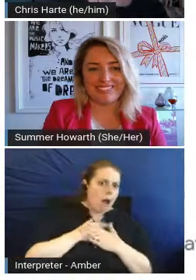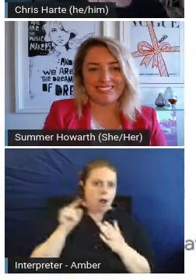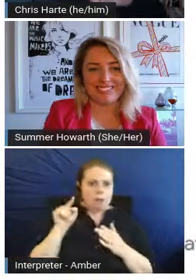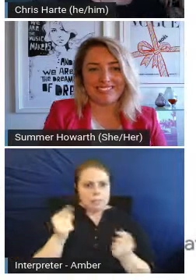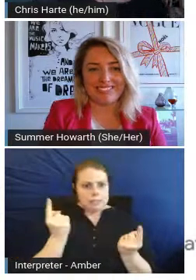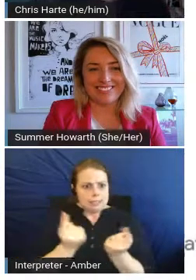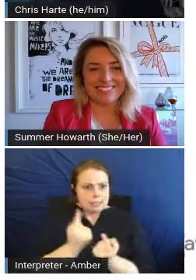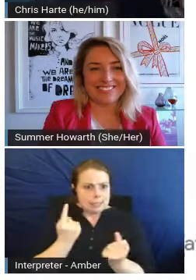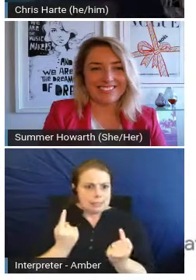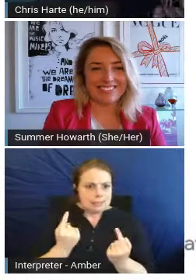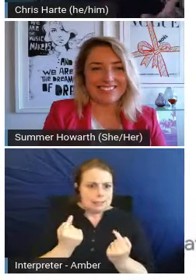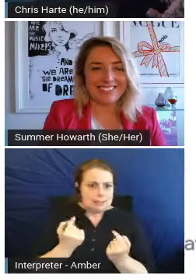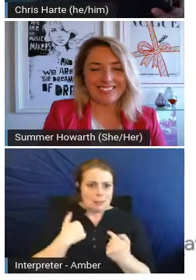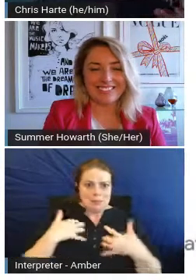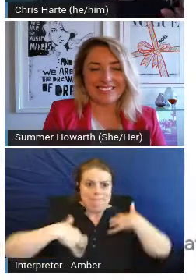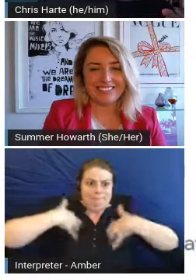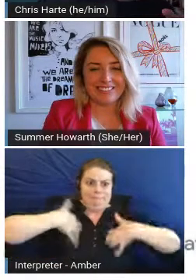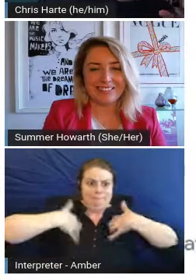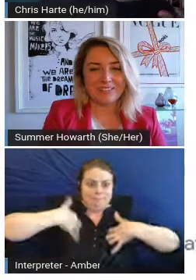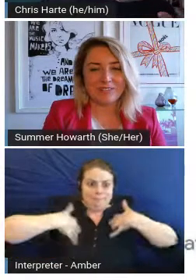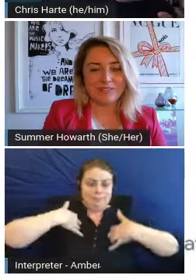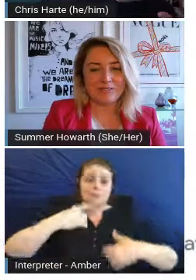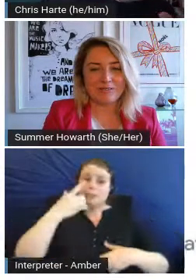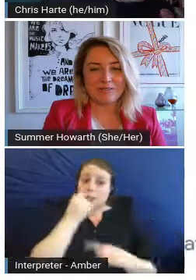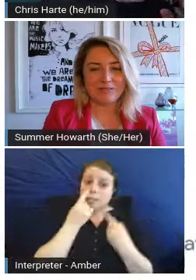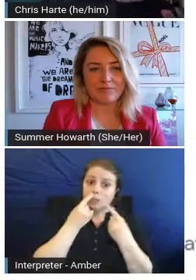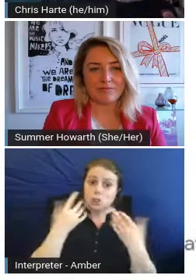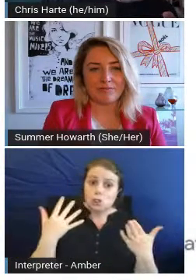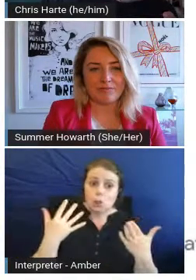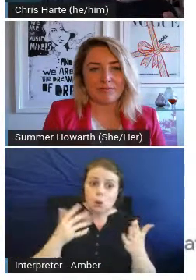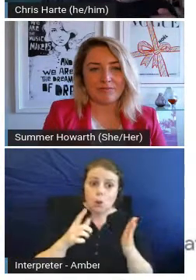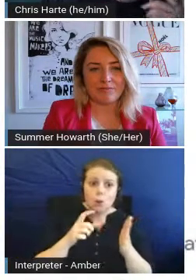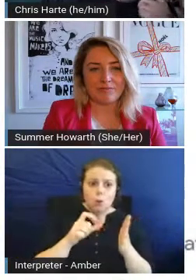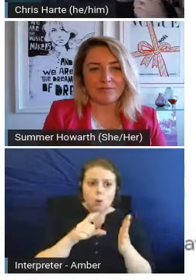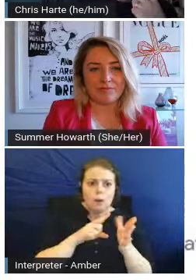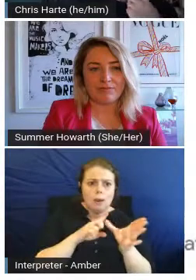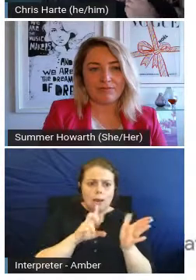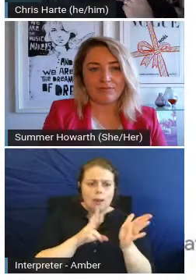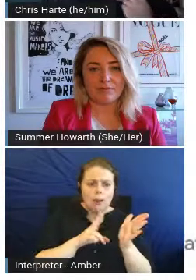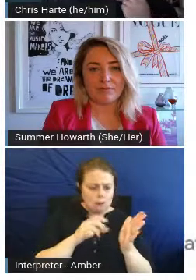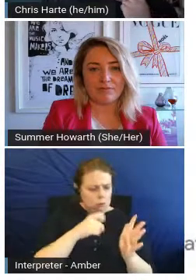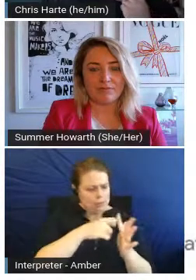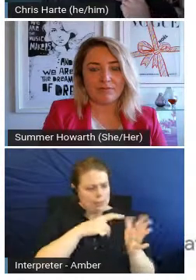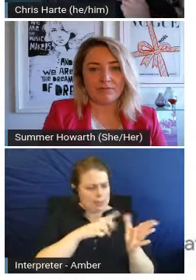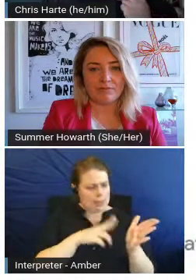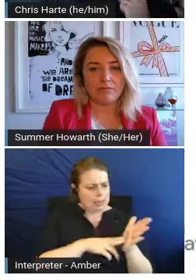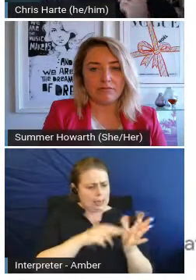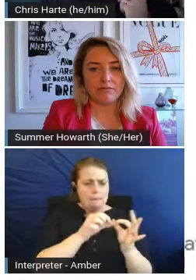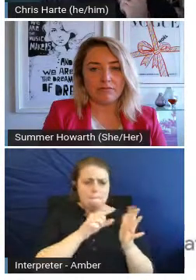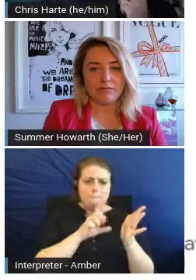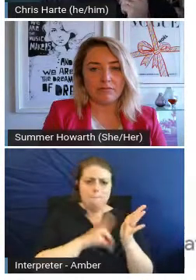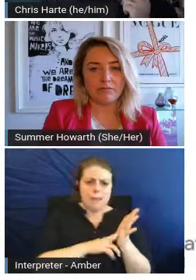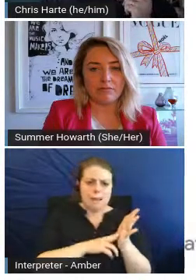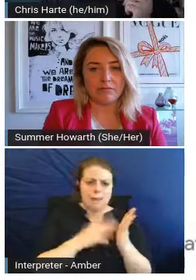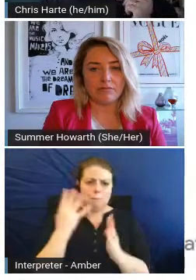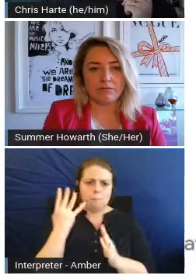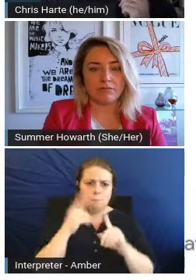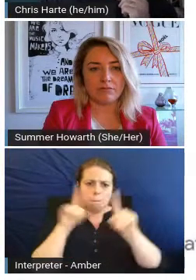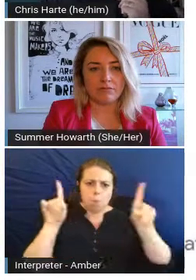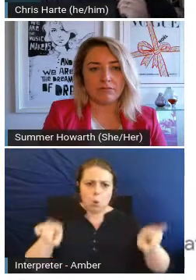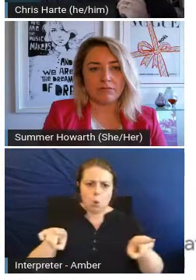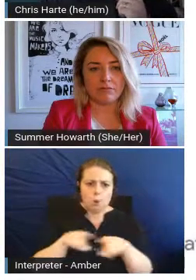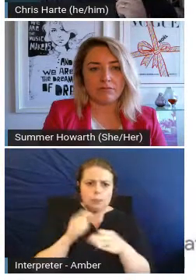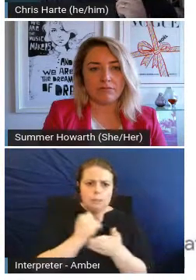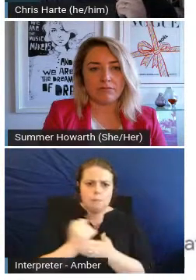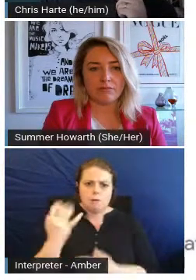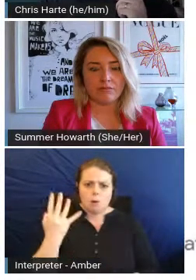just get excited. Can you show the Kanban board number 4? Yeah. Yep. Because I wasn't sure if we were going to show